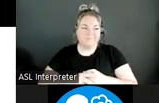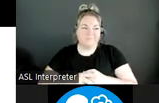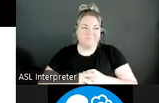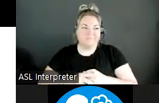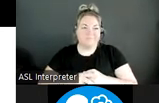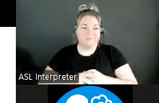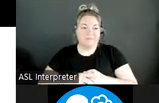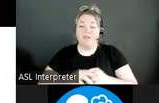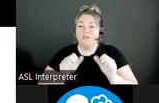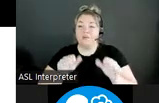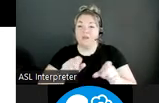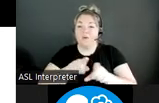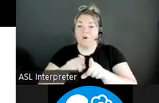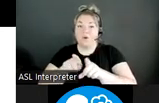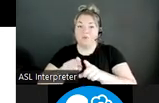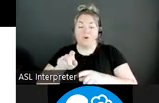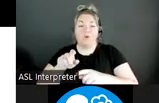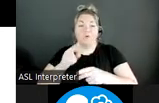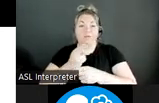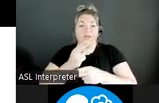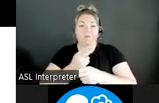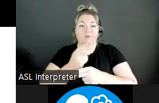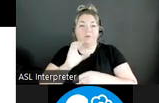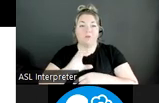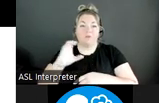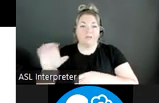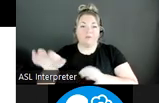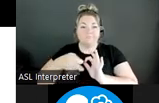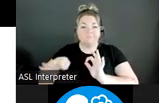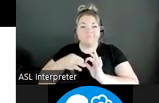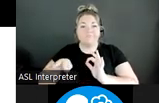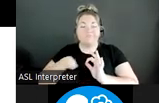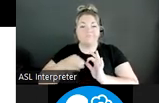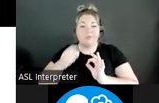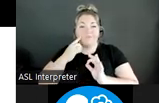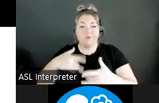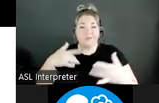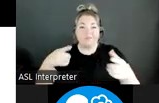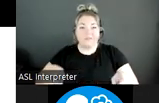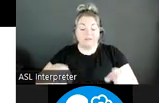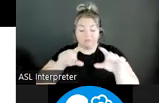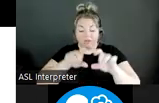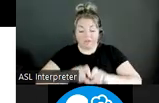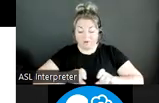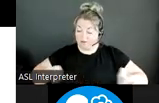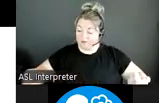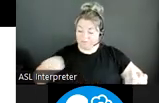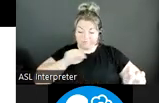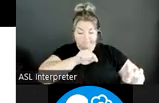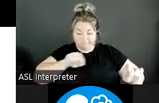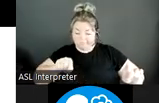Okay, you can also enable captions for this event since we're in Zoom. So at the bottom of your Zoom window, you can turn